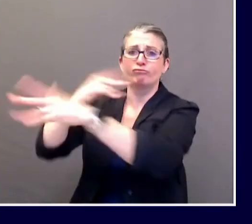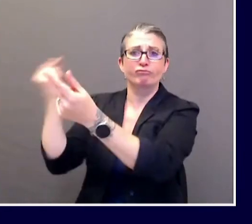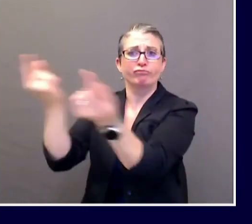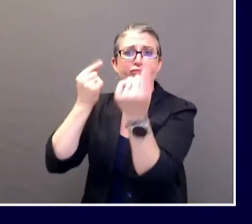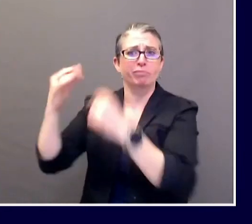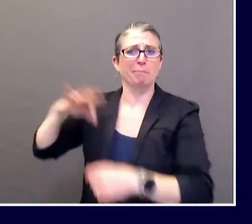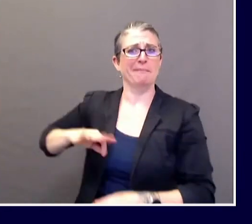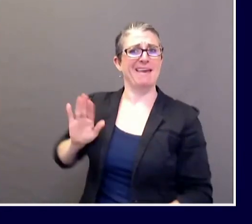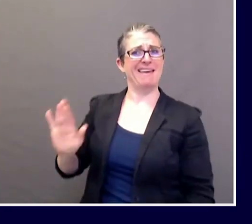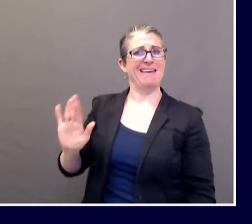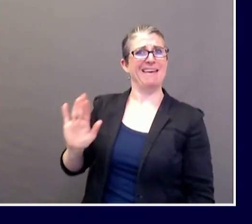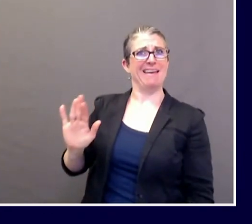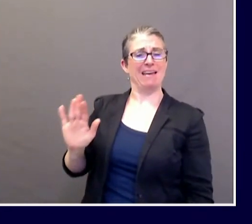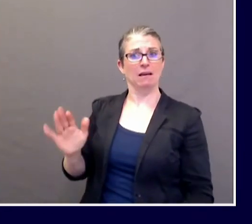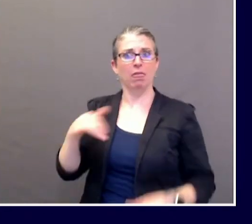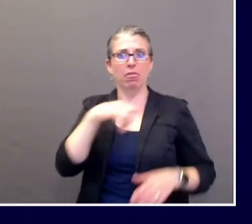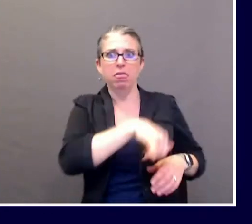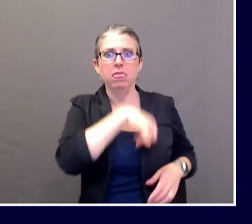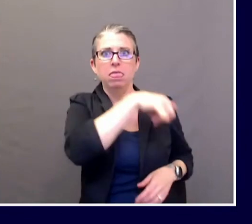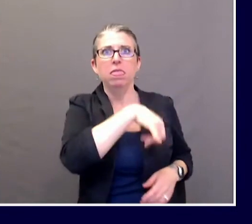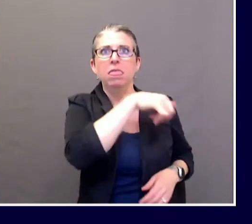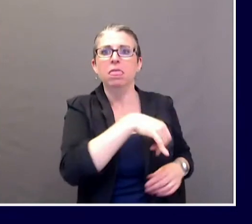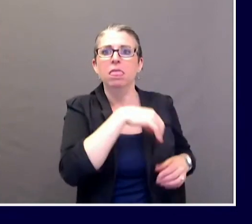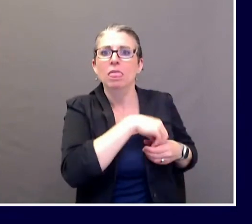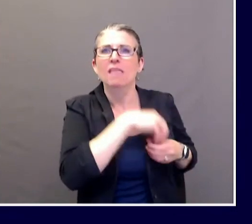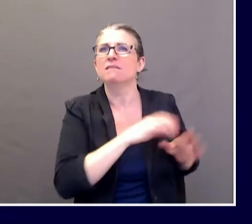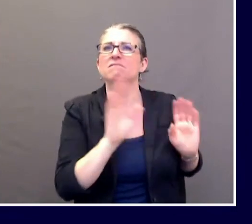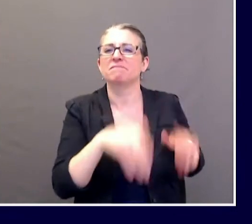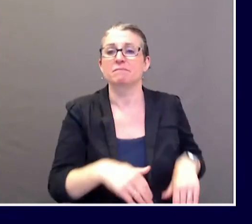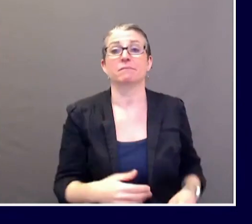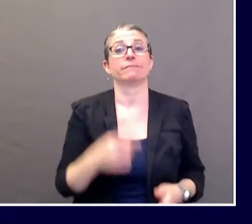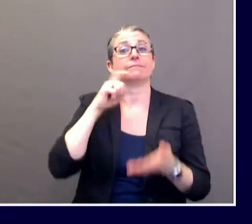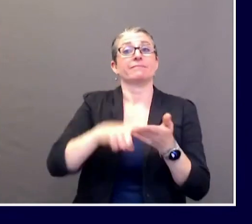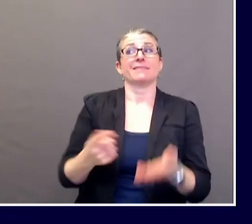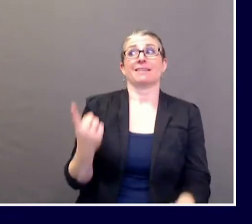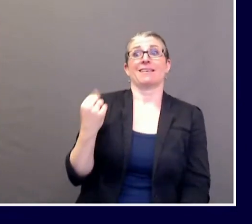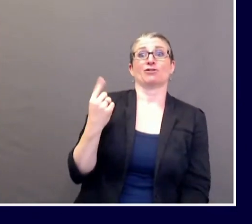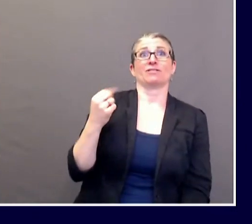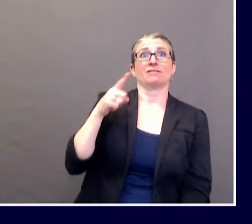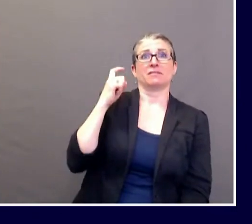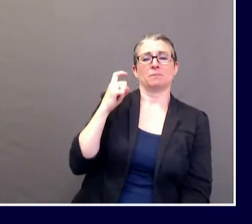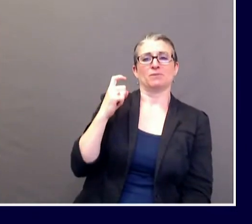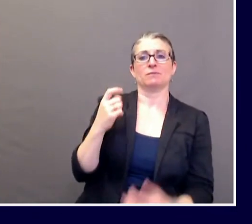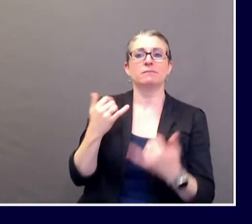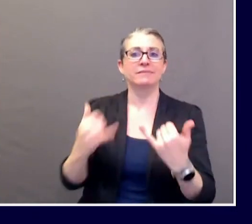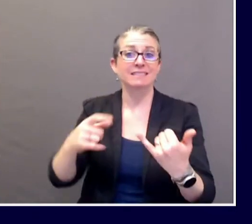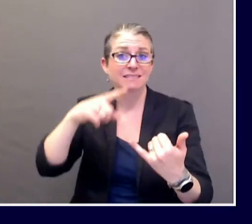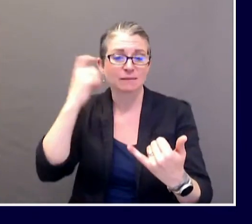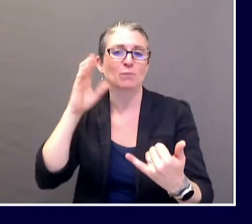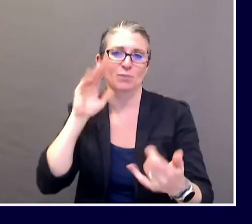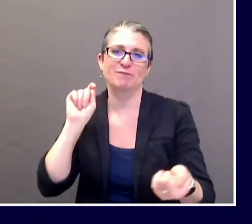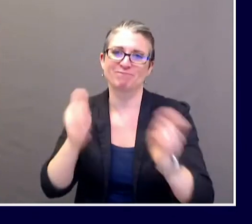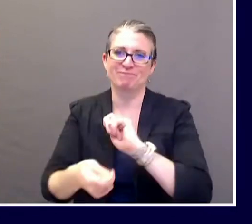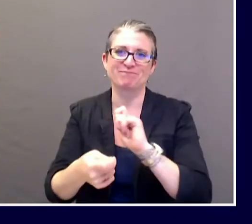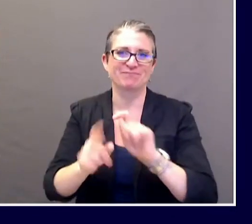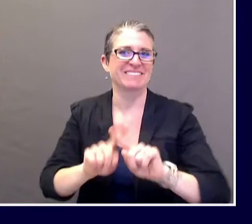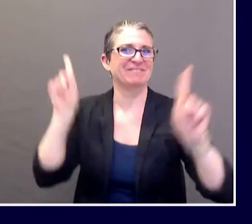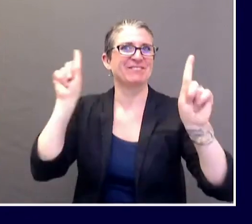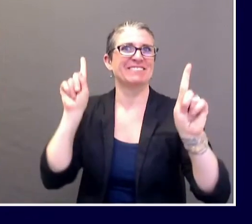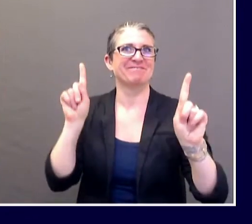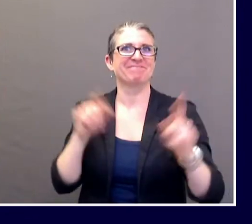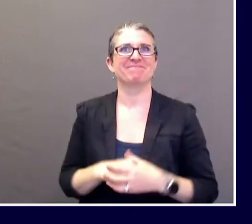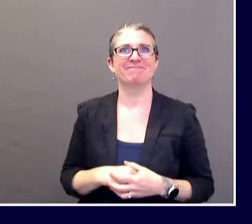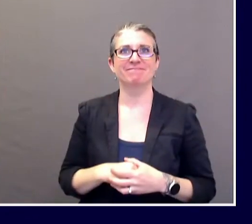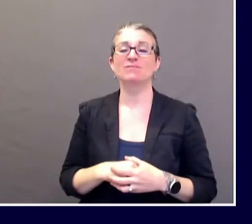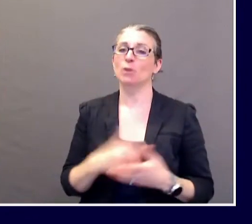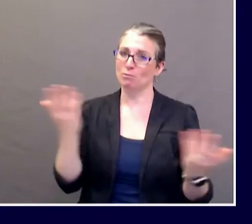are changing because of vaccination, and with it, our policies are changing. And we will be updating